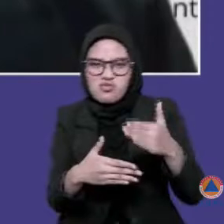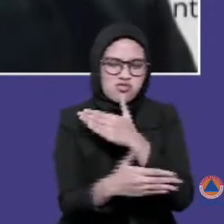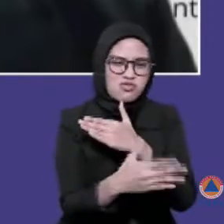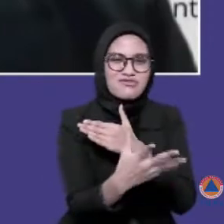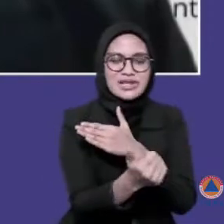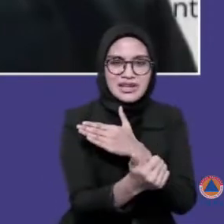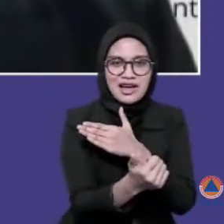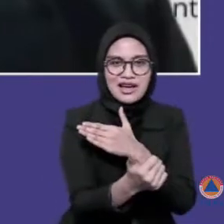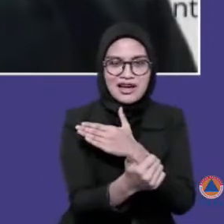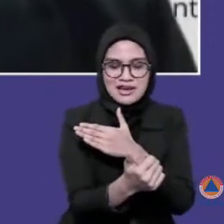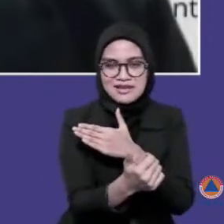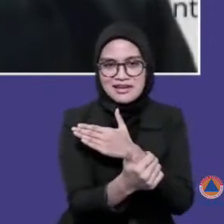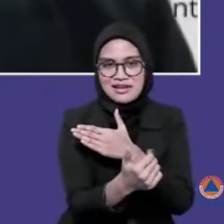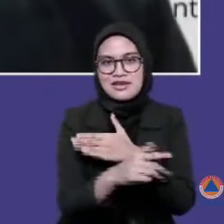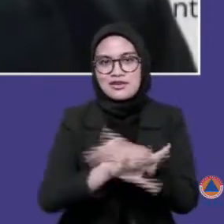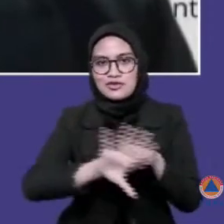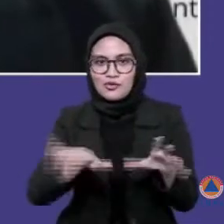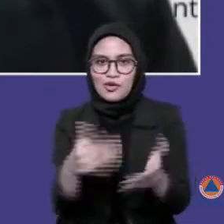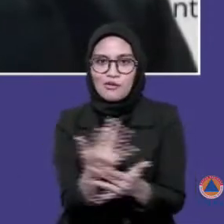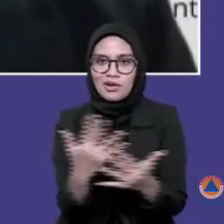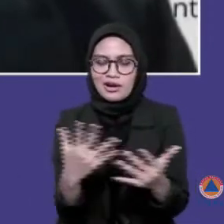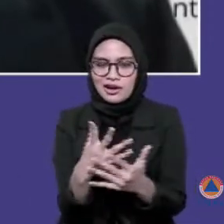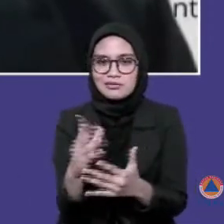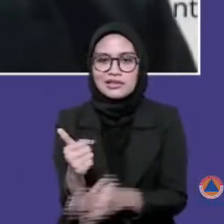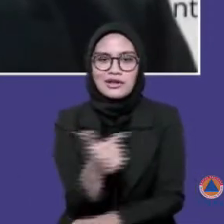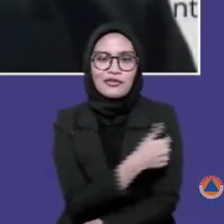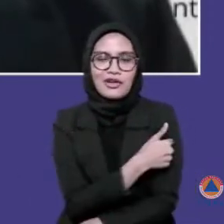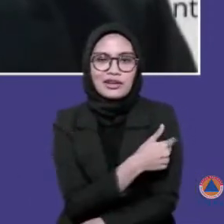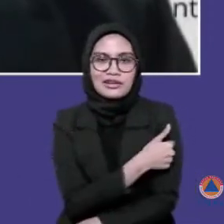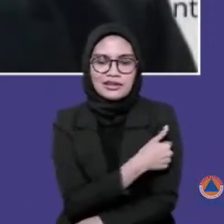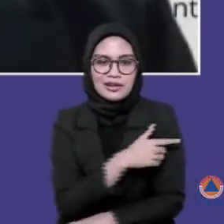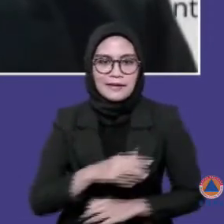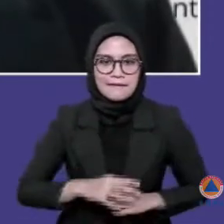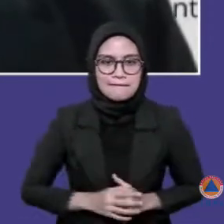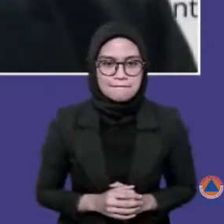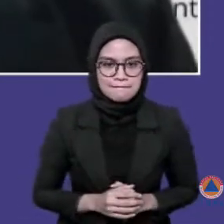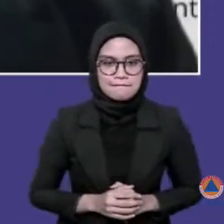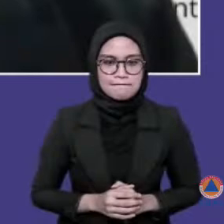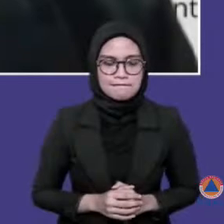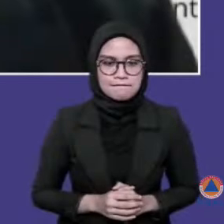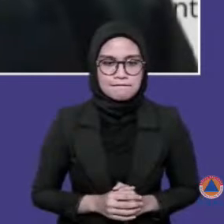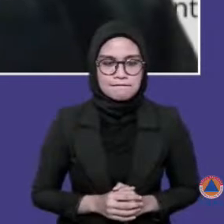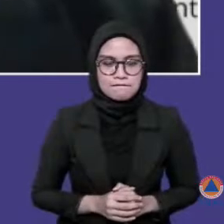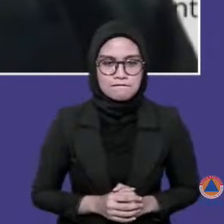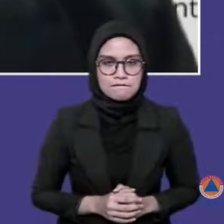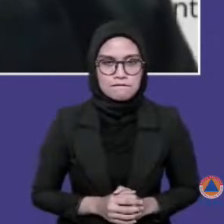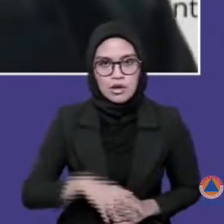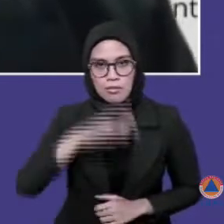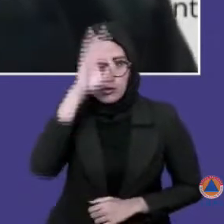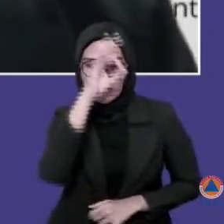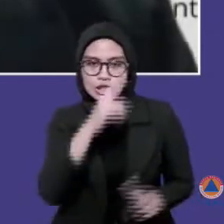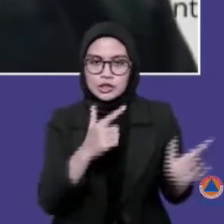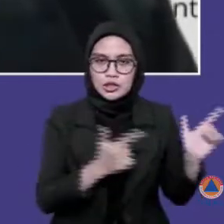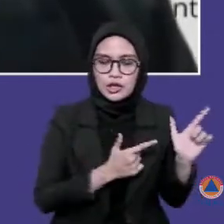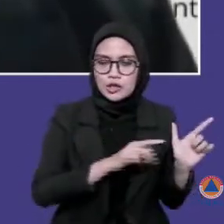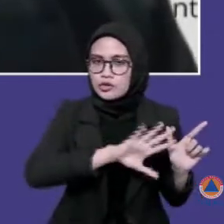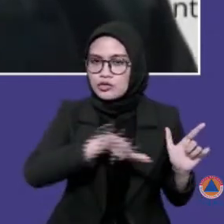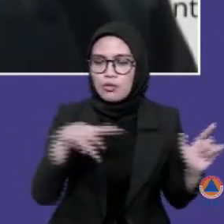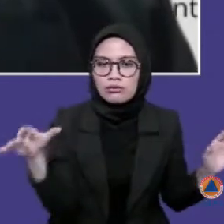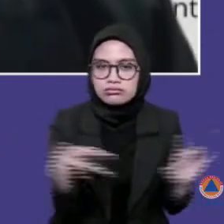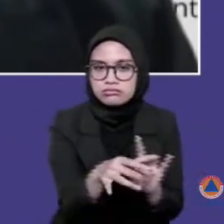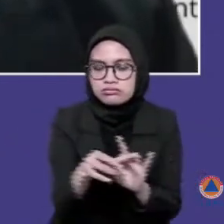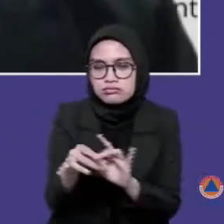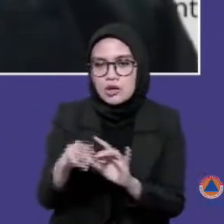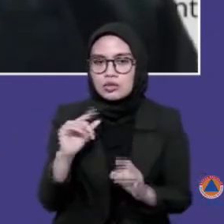from pentahelix movement, including police and also army to support the government. Thank